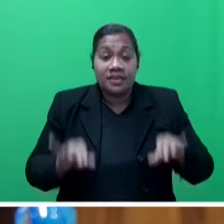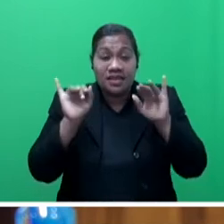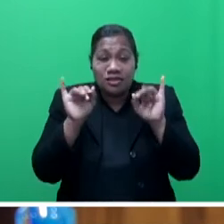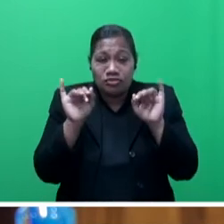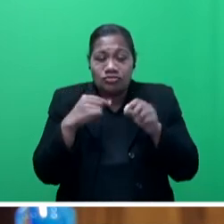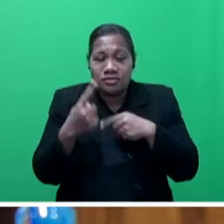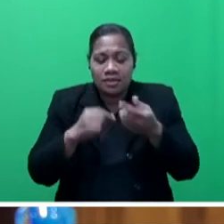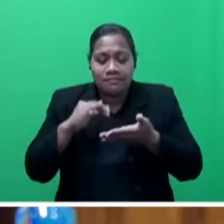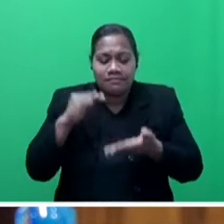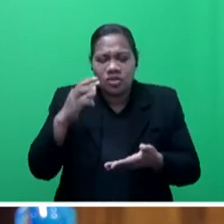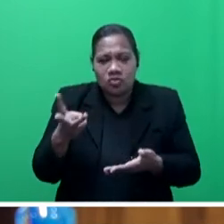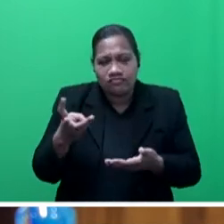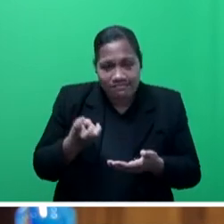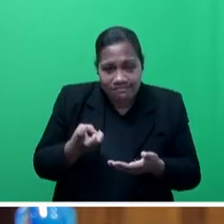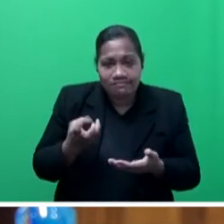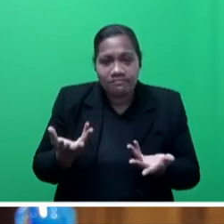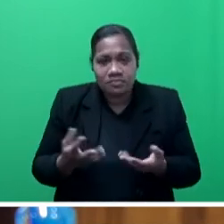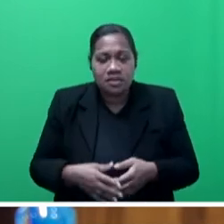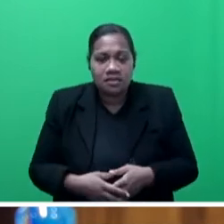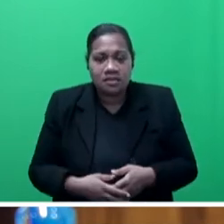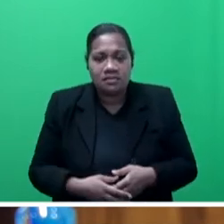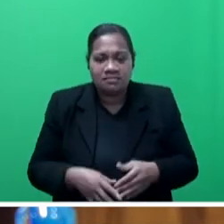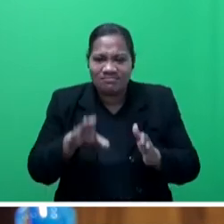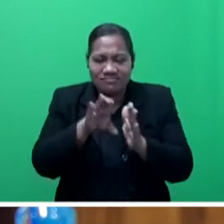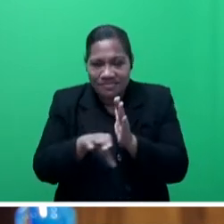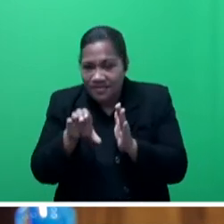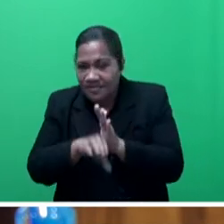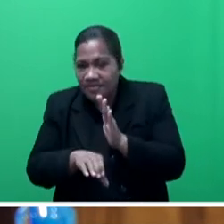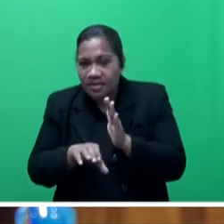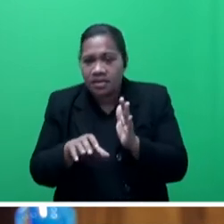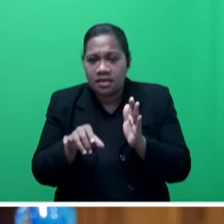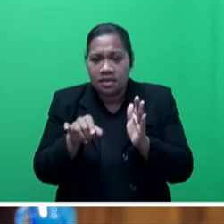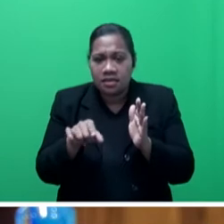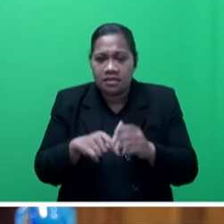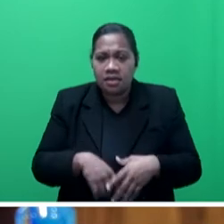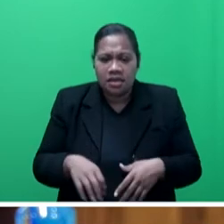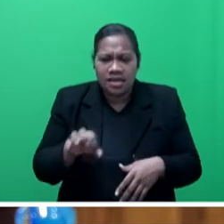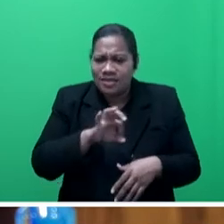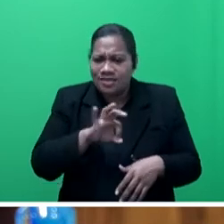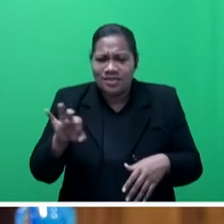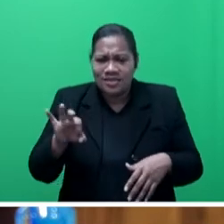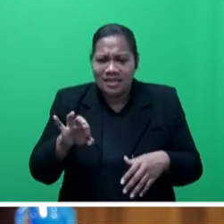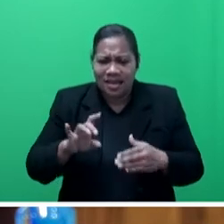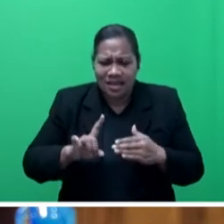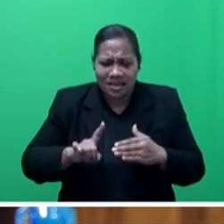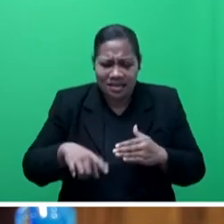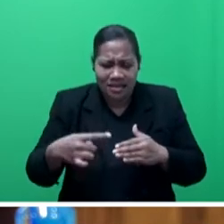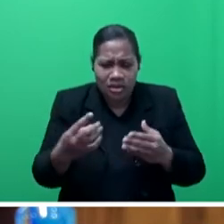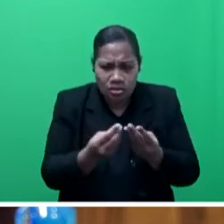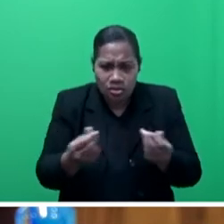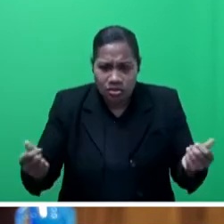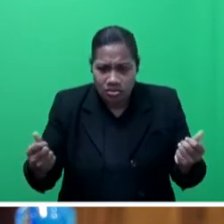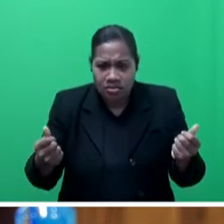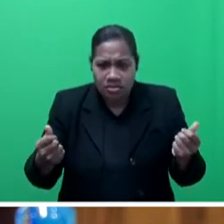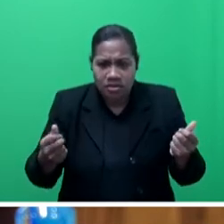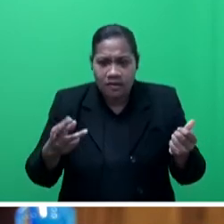increasing wages and salaries, price caps, etc., is not a sustainable solution to deal with the issue of